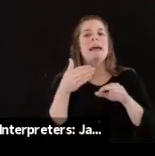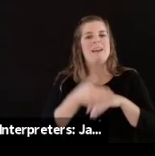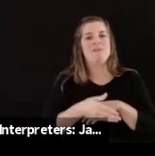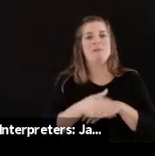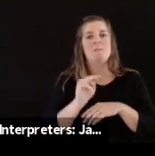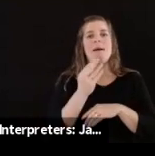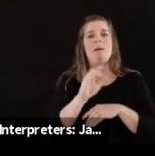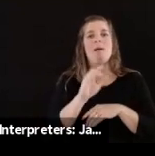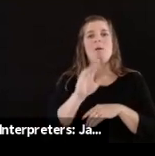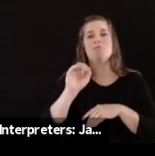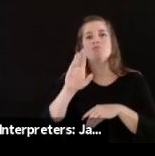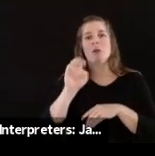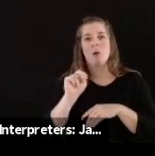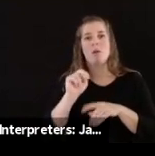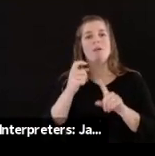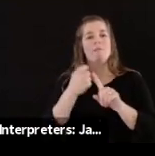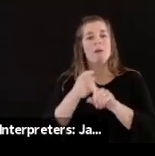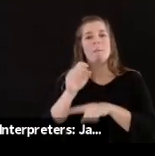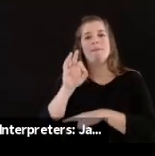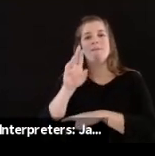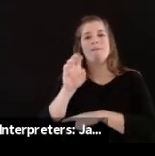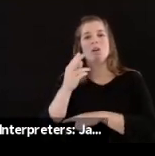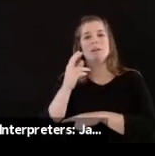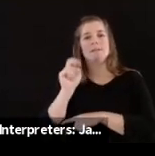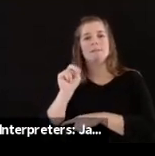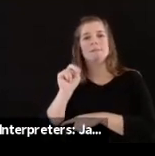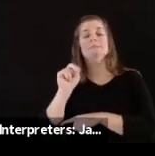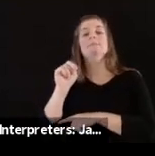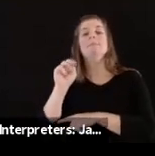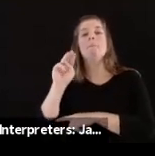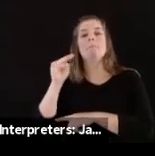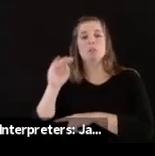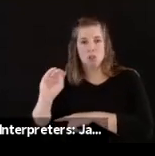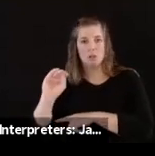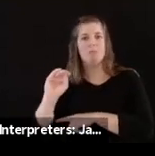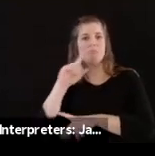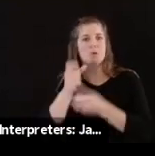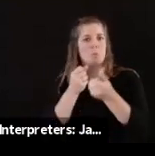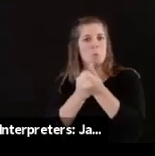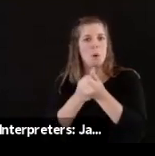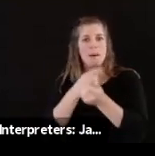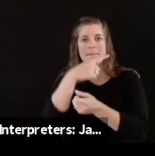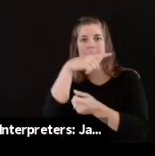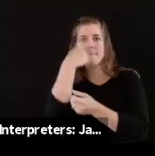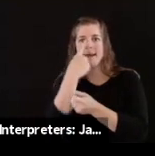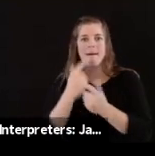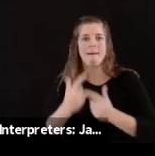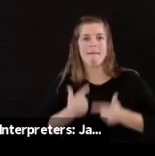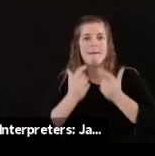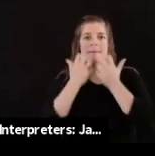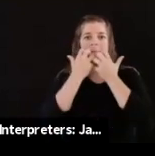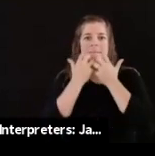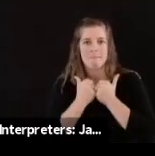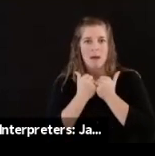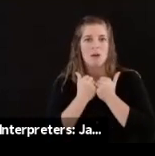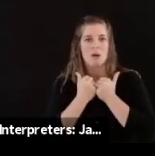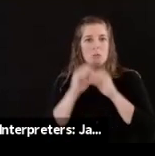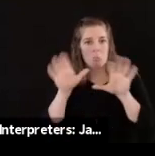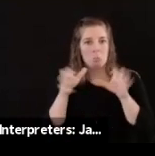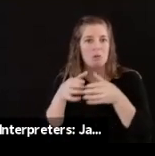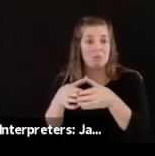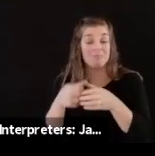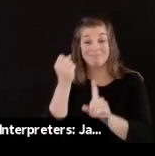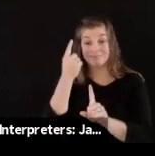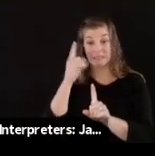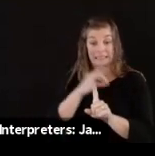planning to join a walkout and march in support of the Black Lives Matter movement. So at this point, the staff at the school had a decision